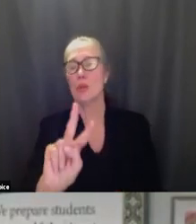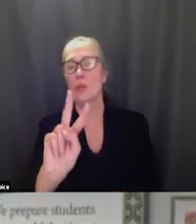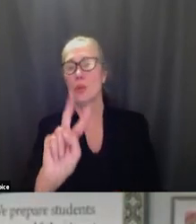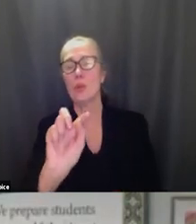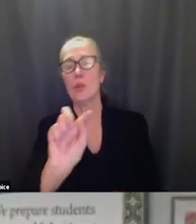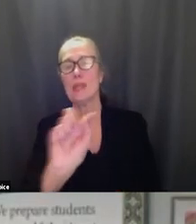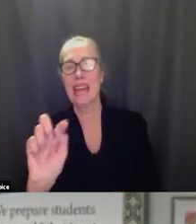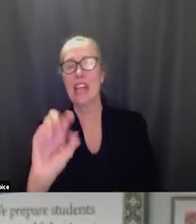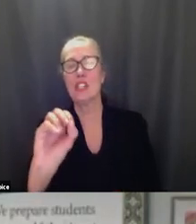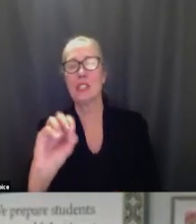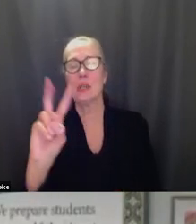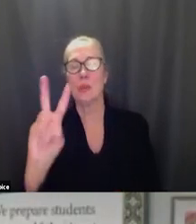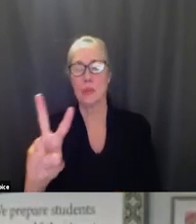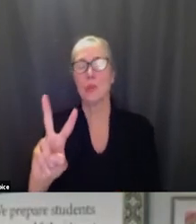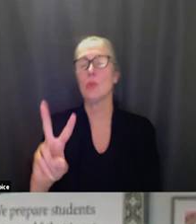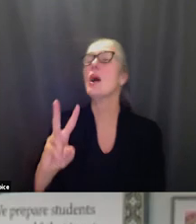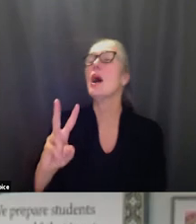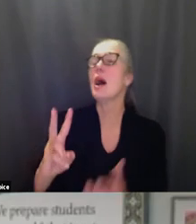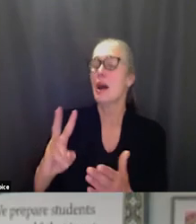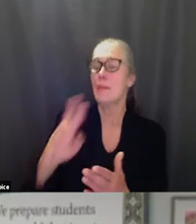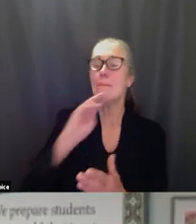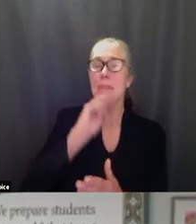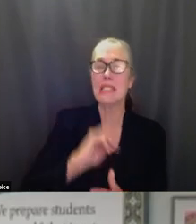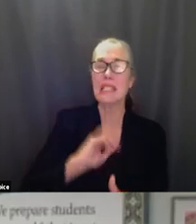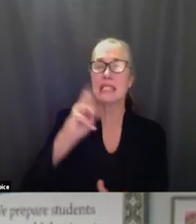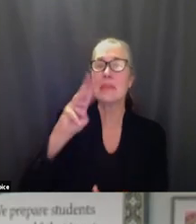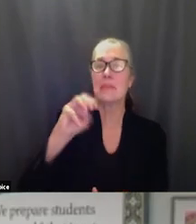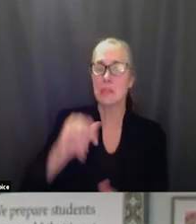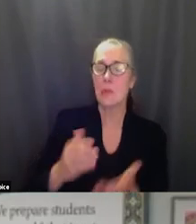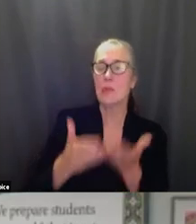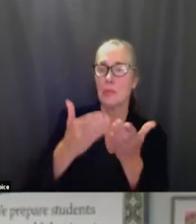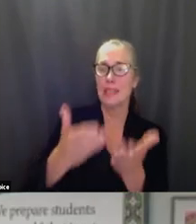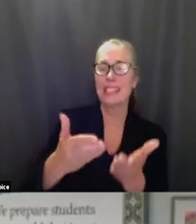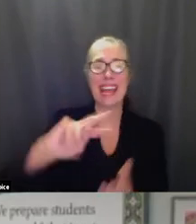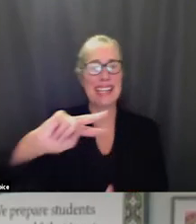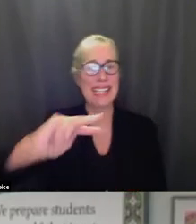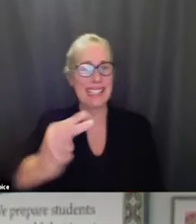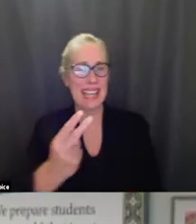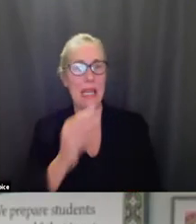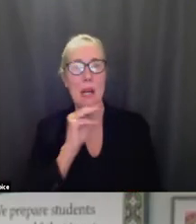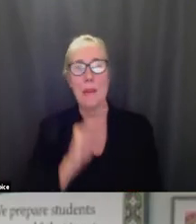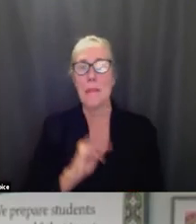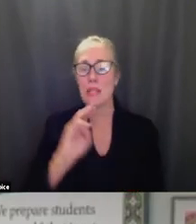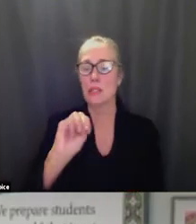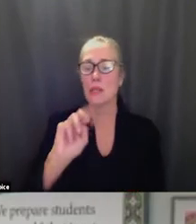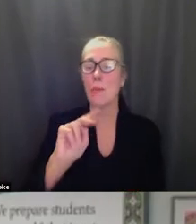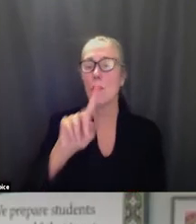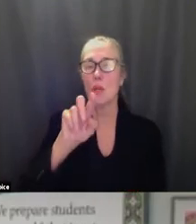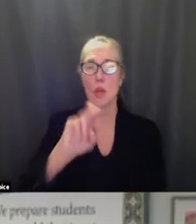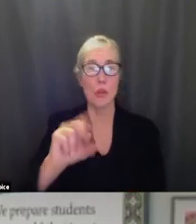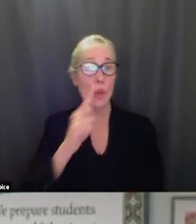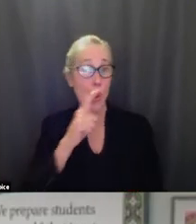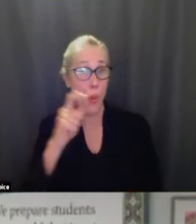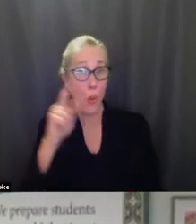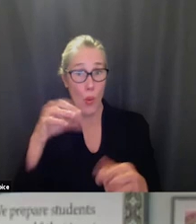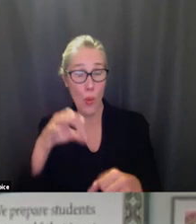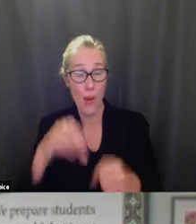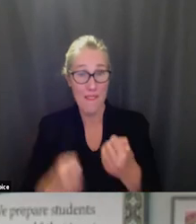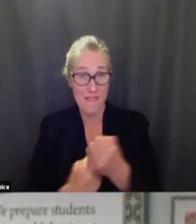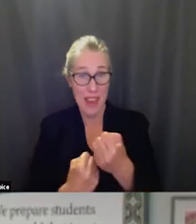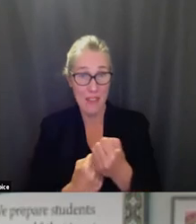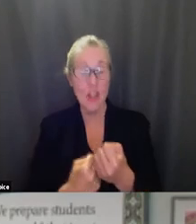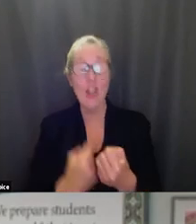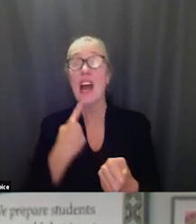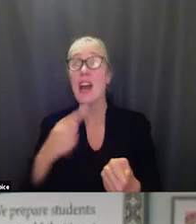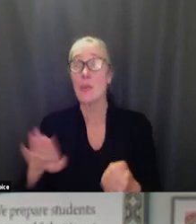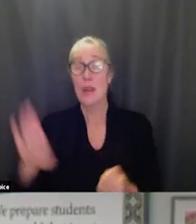so moved thank you miss sims moton and a second second thank you miss munoz all in favor please signify by raising your hand and